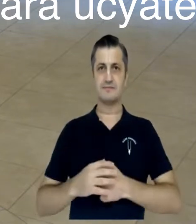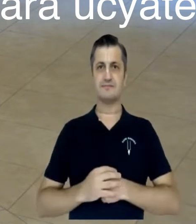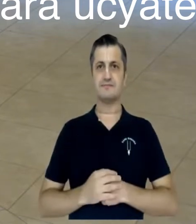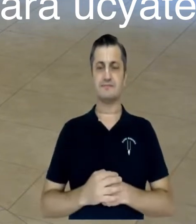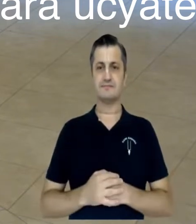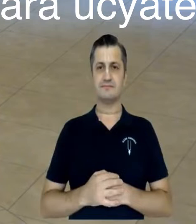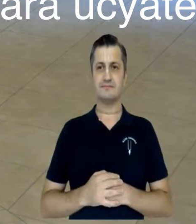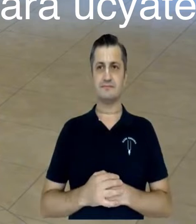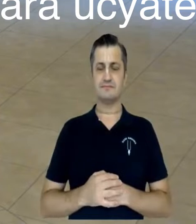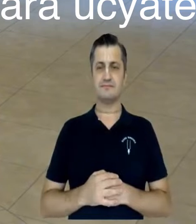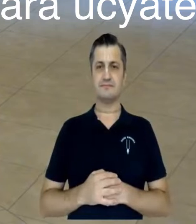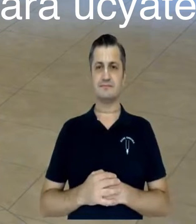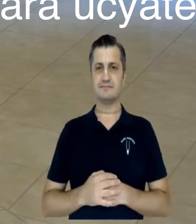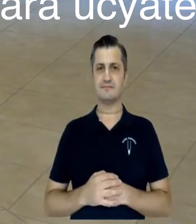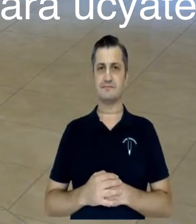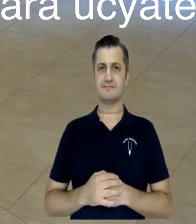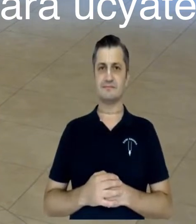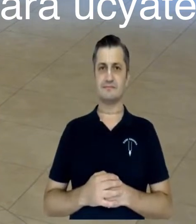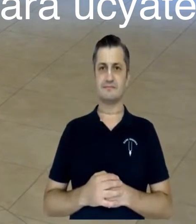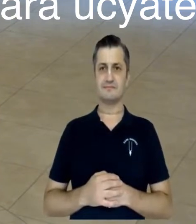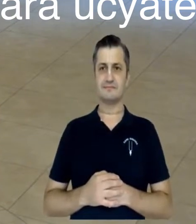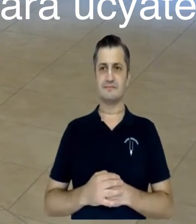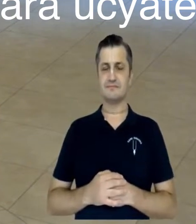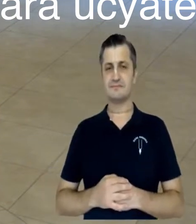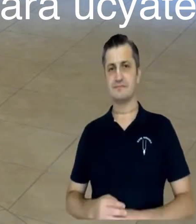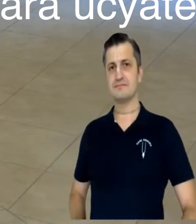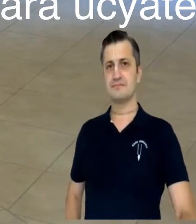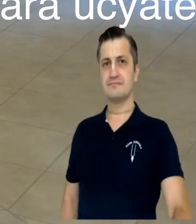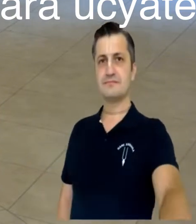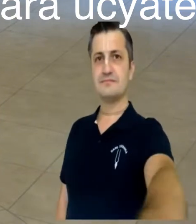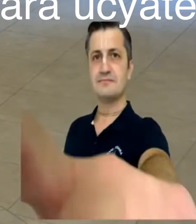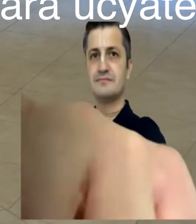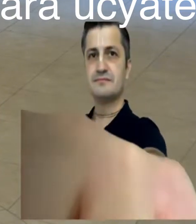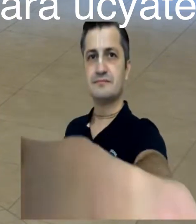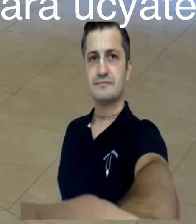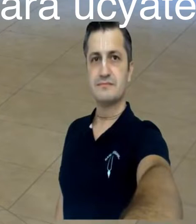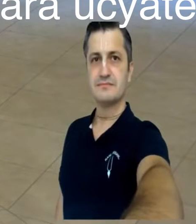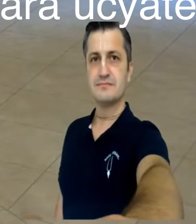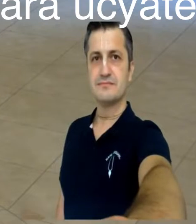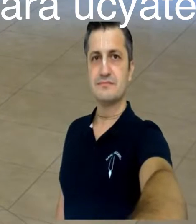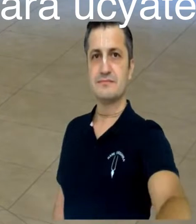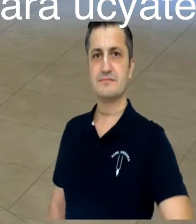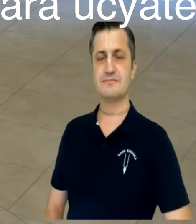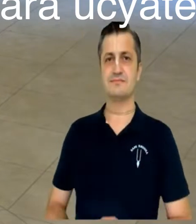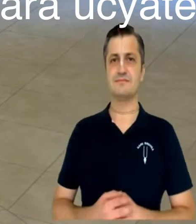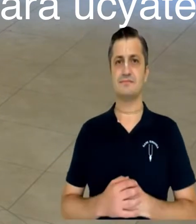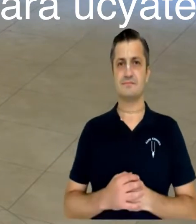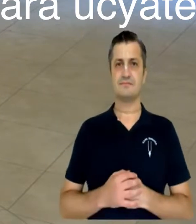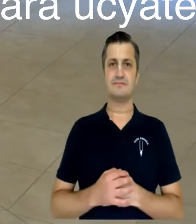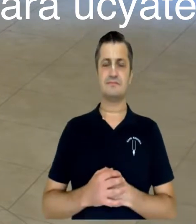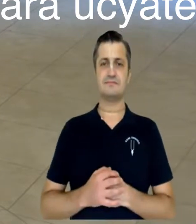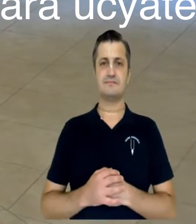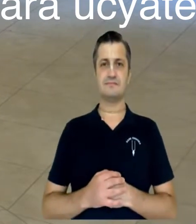chakshara eva cha ksharas sarvani bhutani Kutashtoksara uchyate.